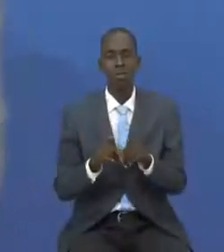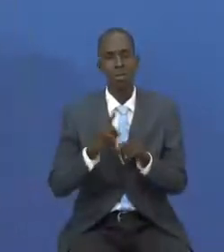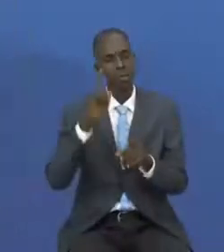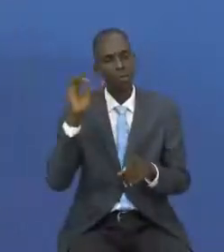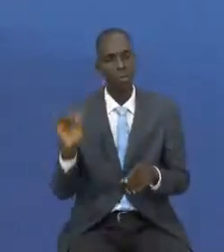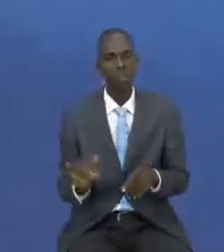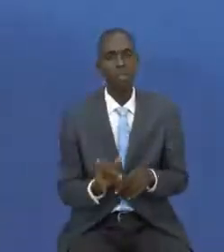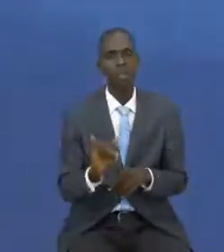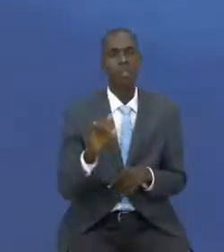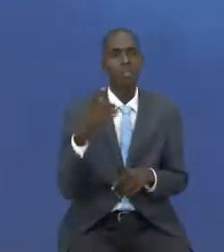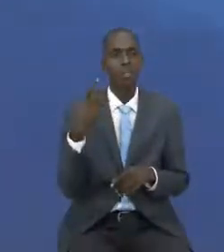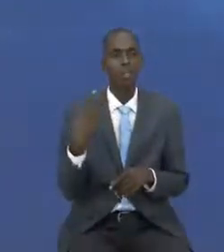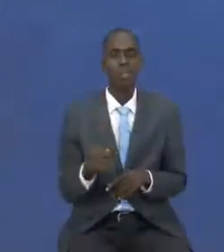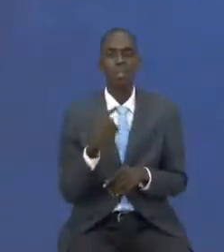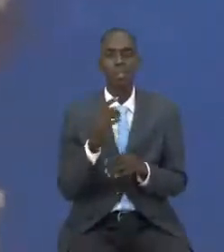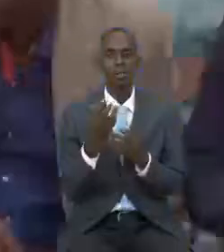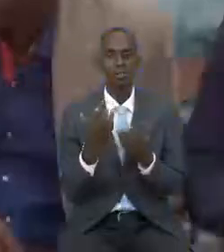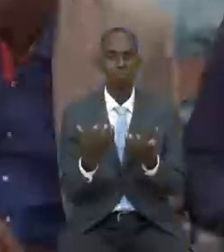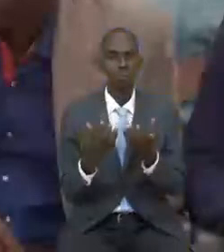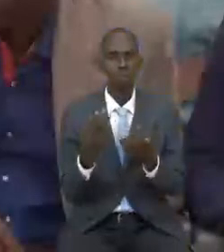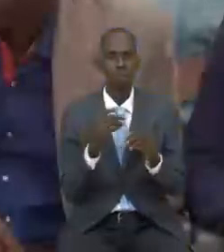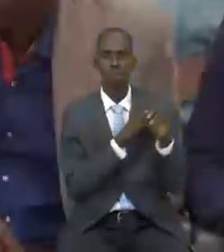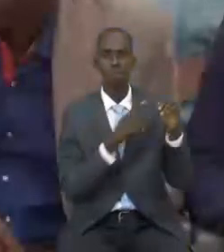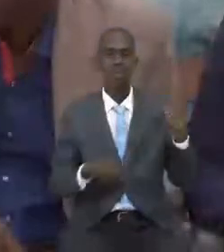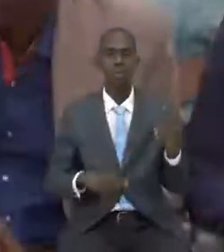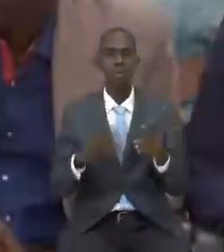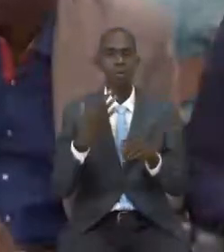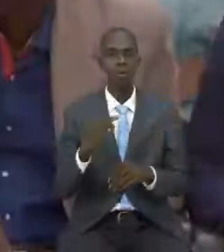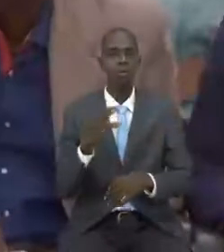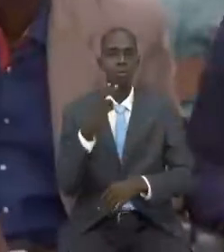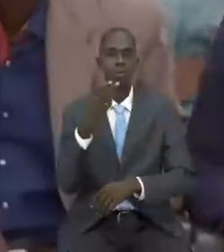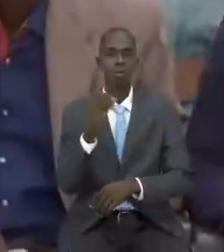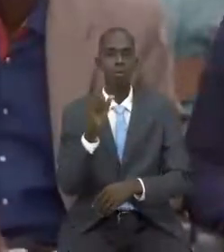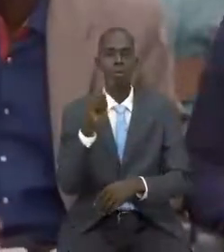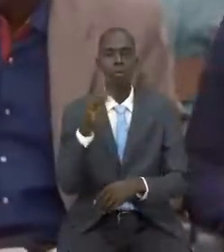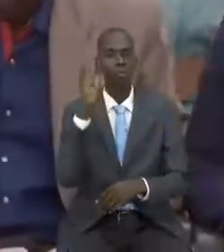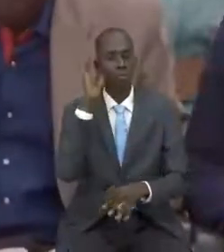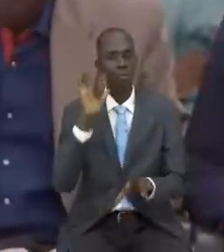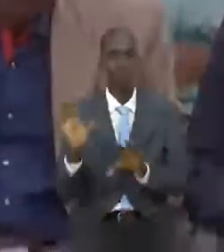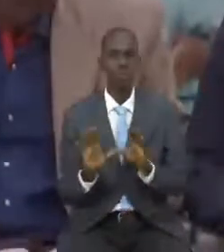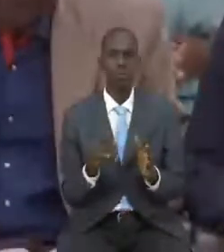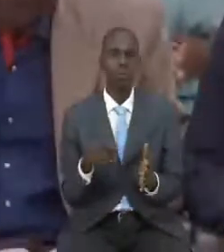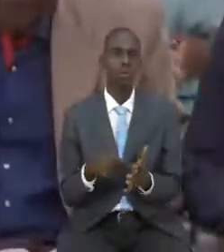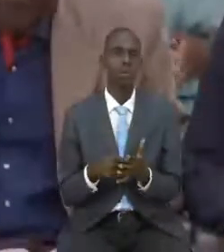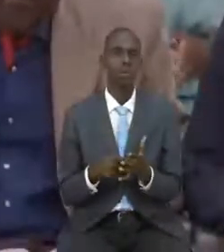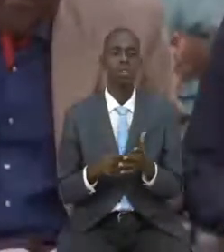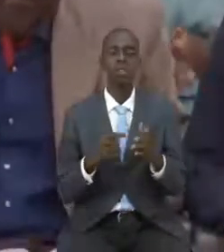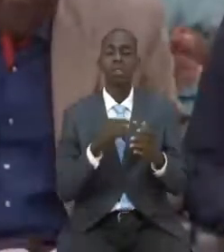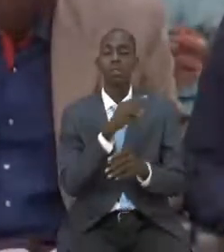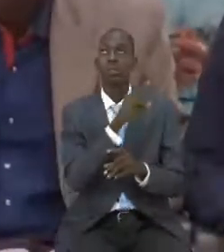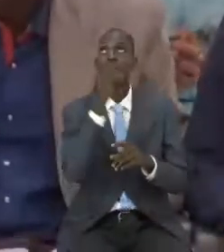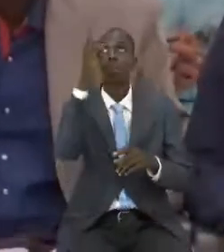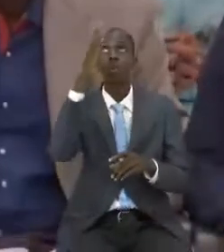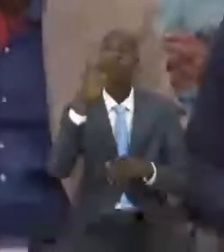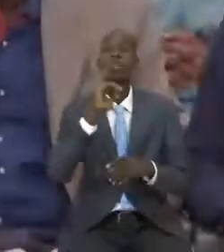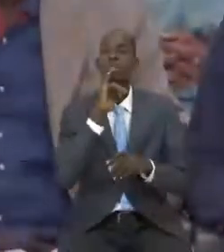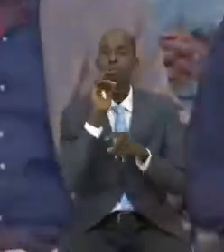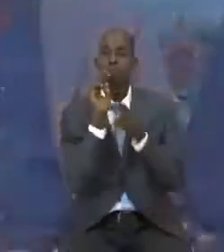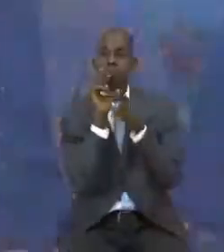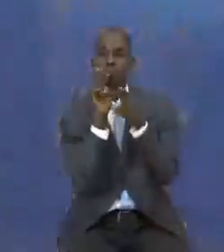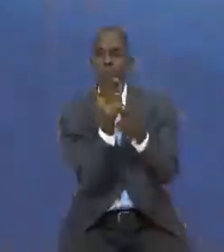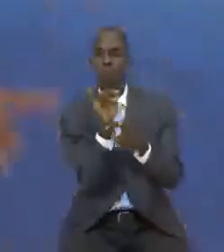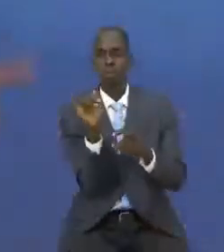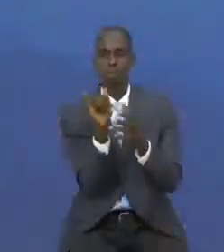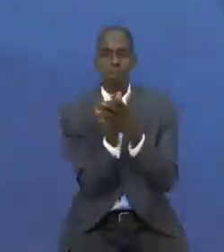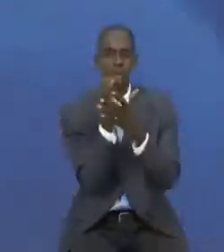of hosts will perform this. God is watching that prophecy, and is going to